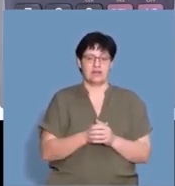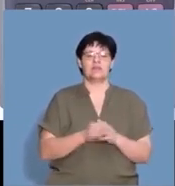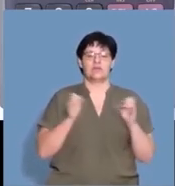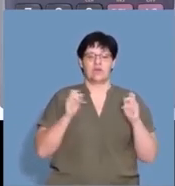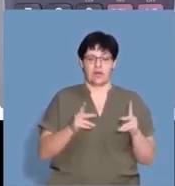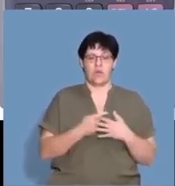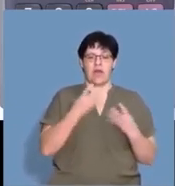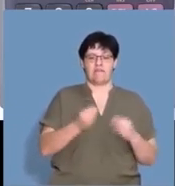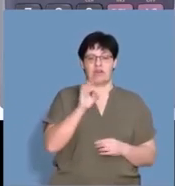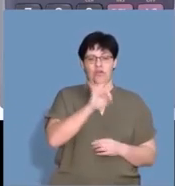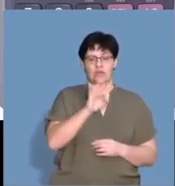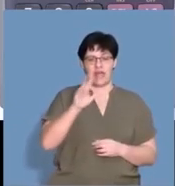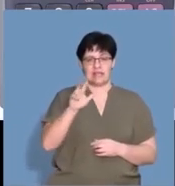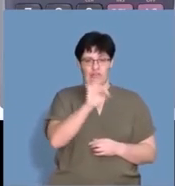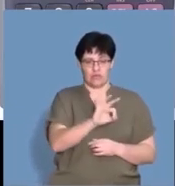Right, so I've got